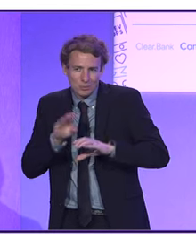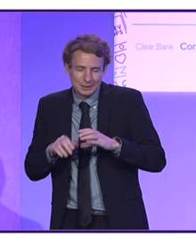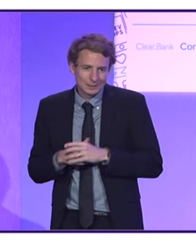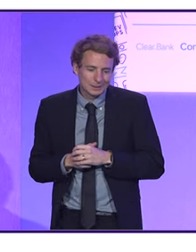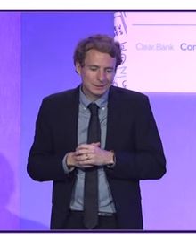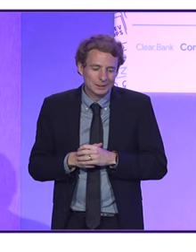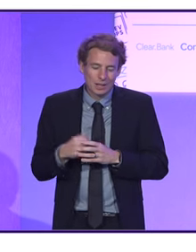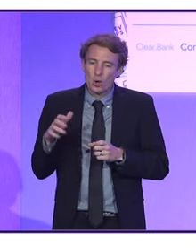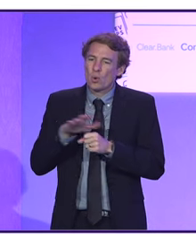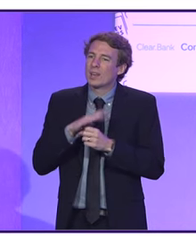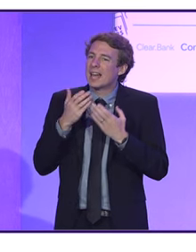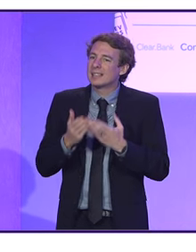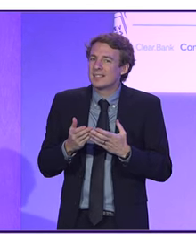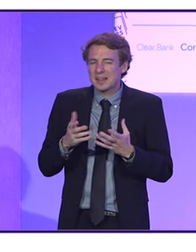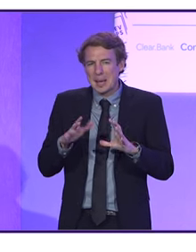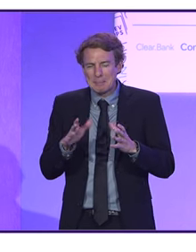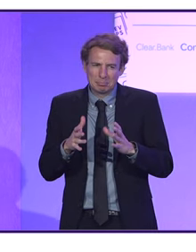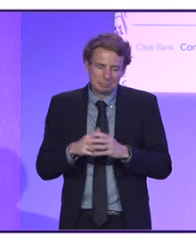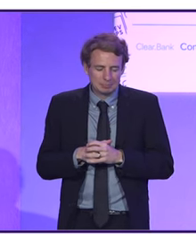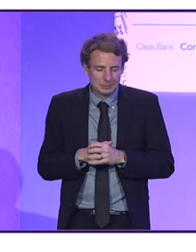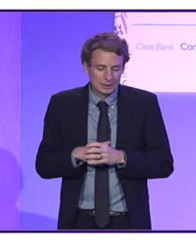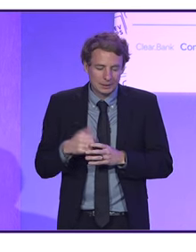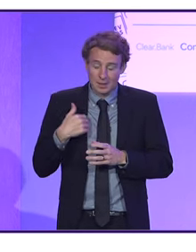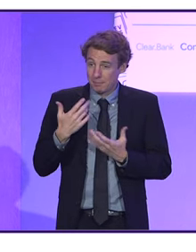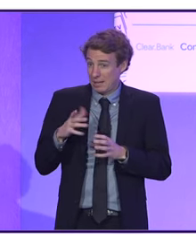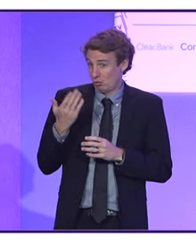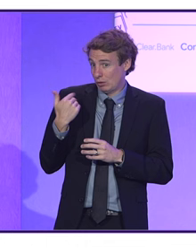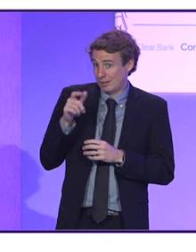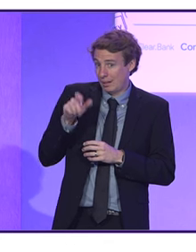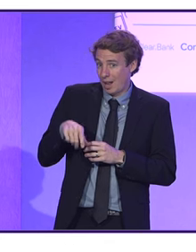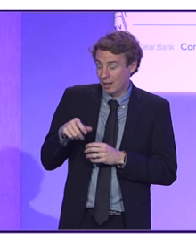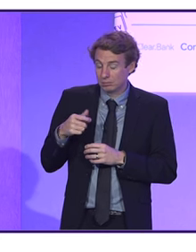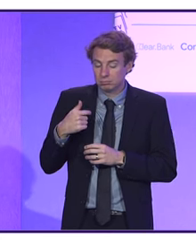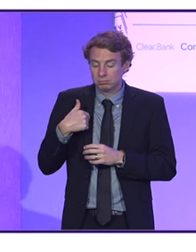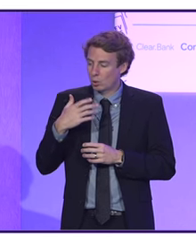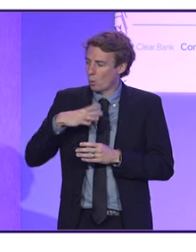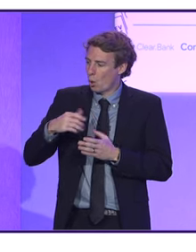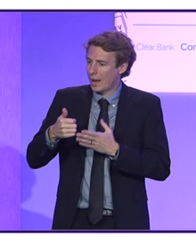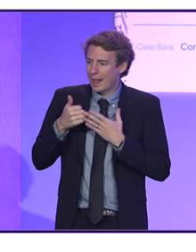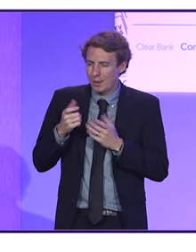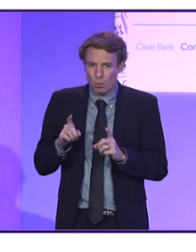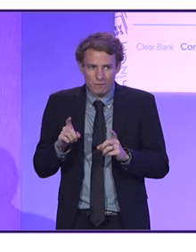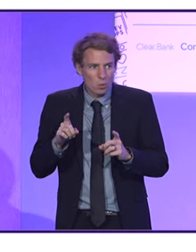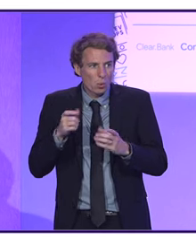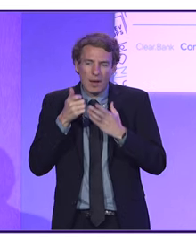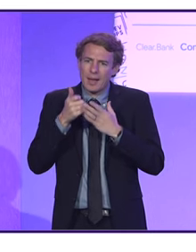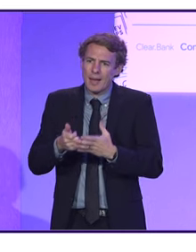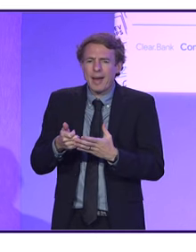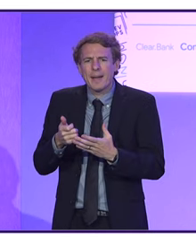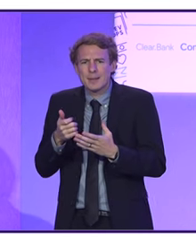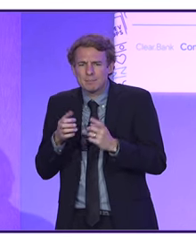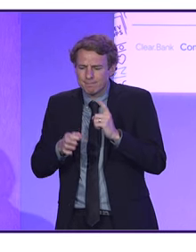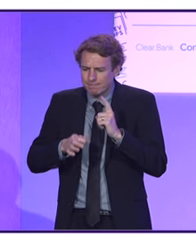with the case study, I had a client recently who wanted my help to get better at learning through